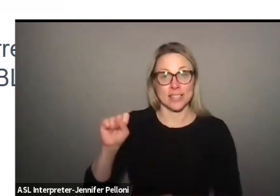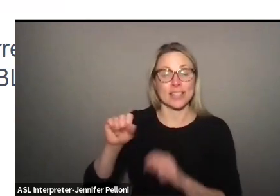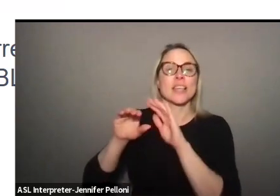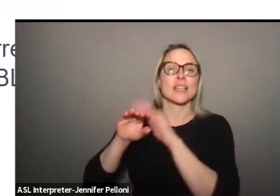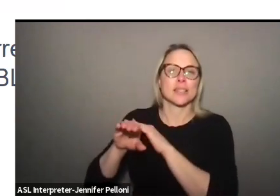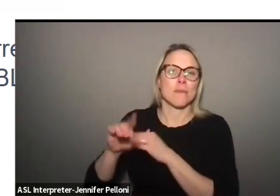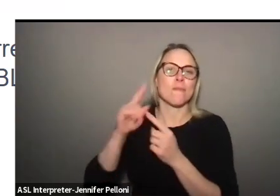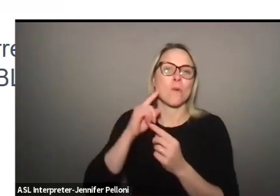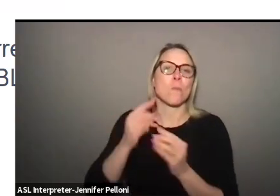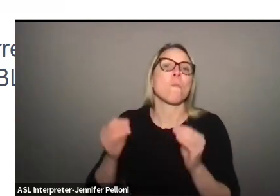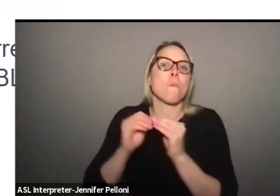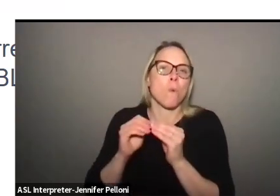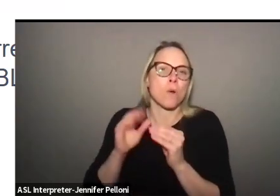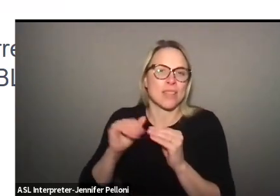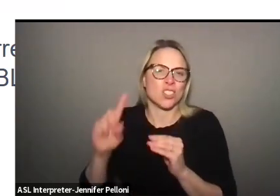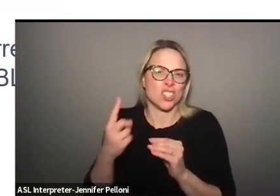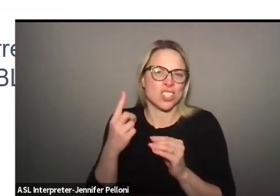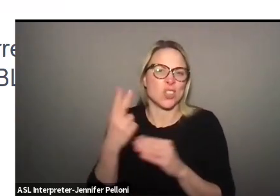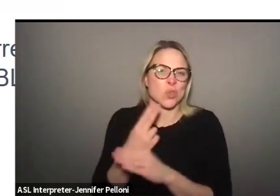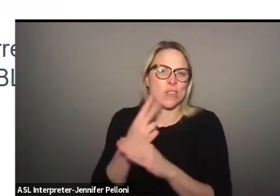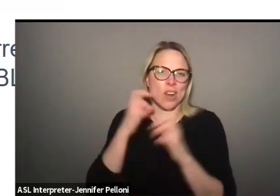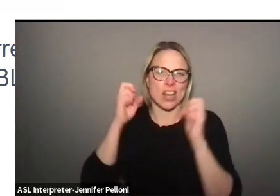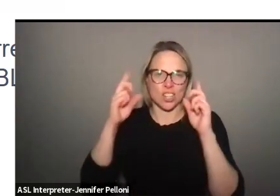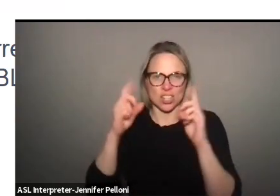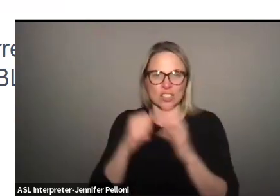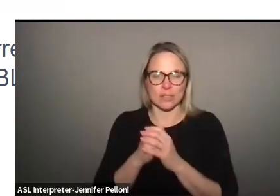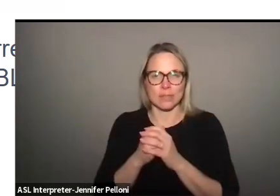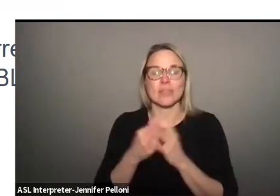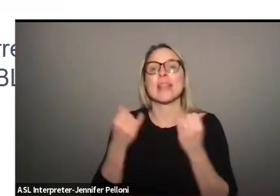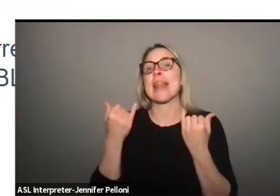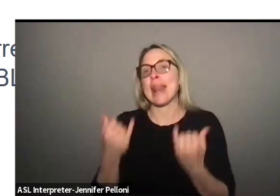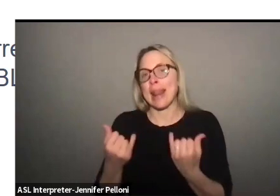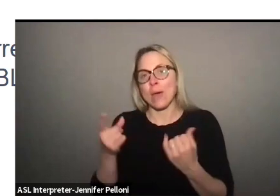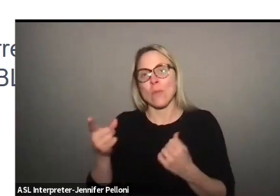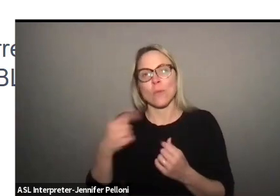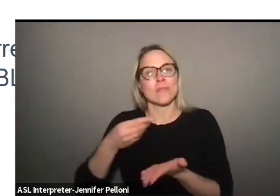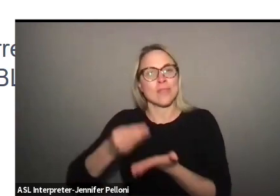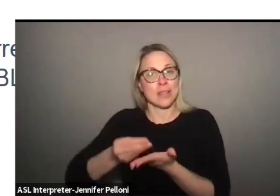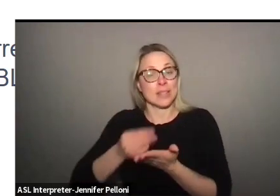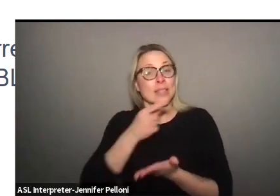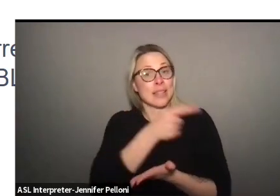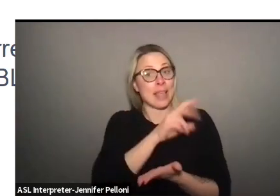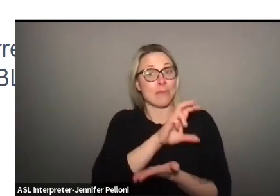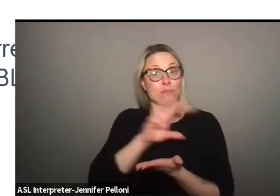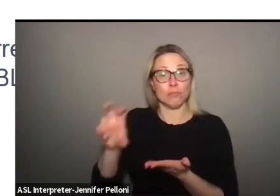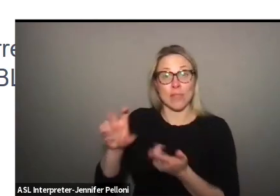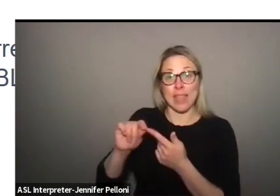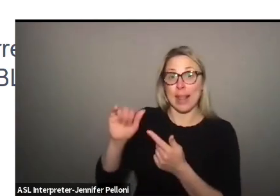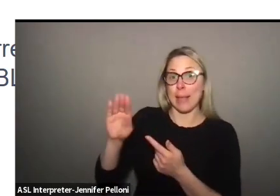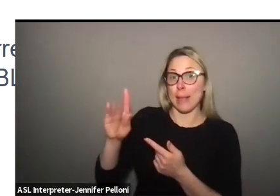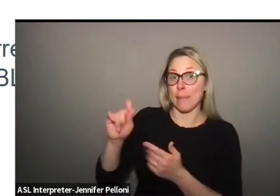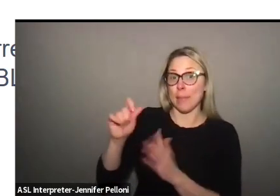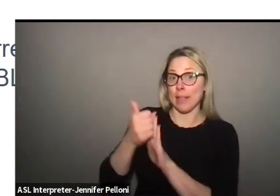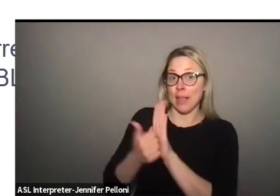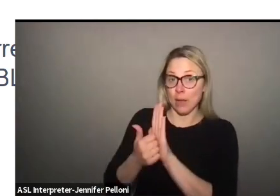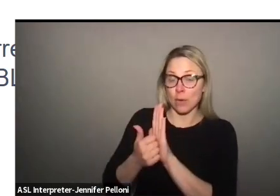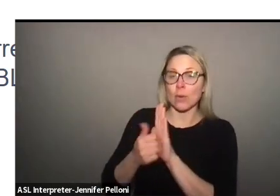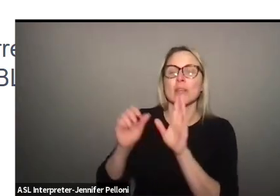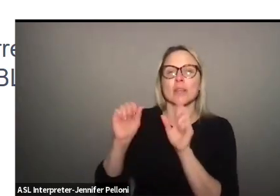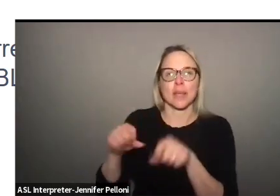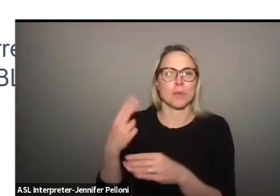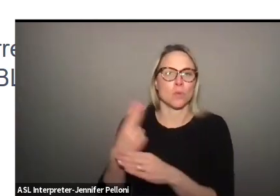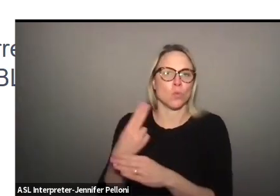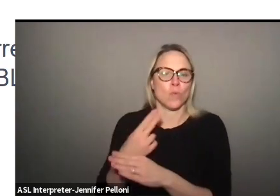for more than just education expenses. Now those funds, once they're in an ABLE account, are going to be able to be